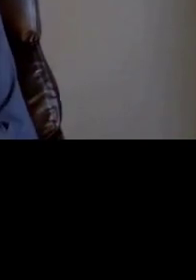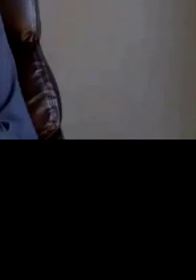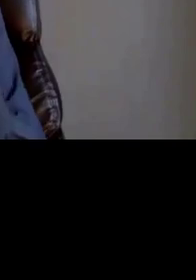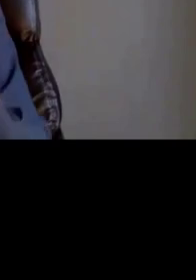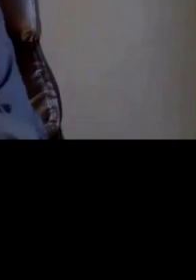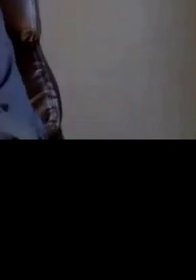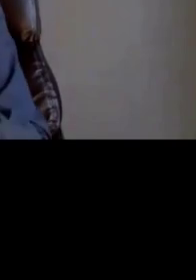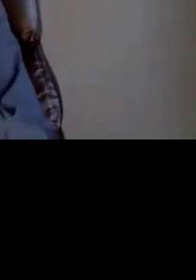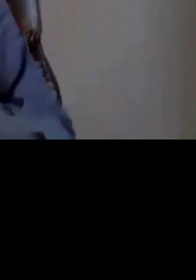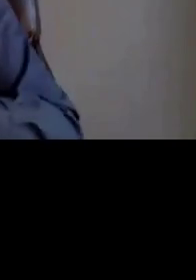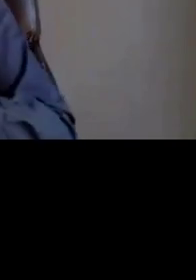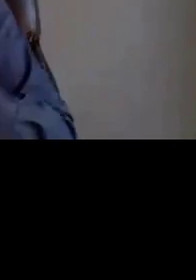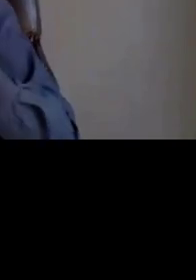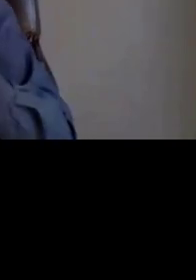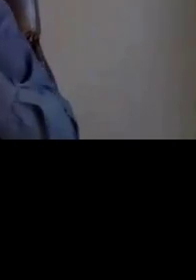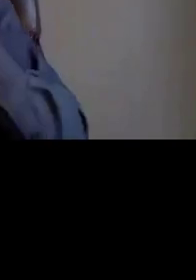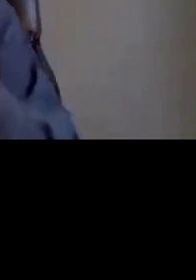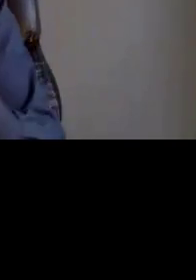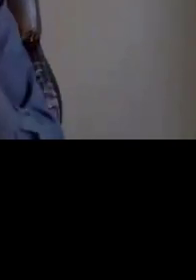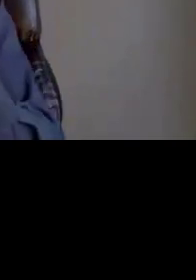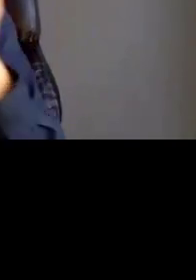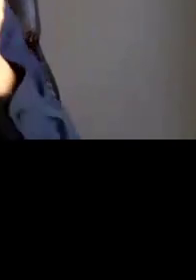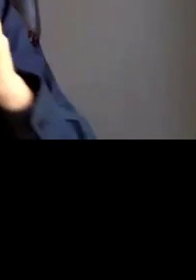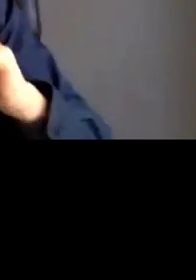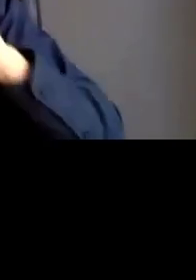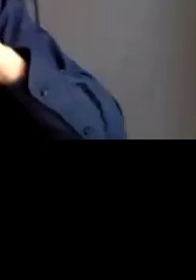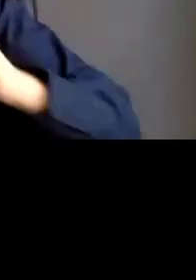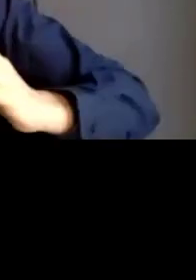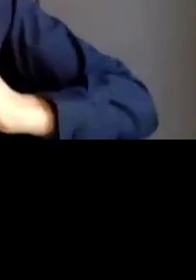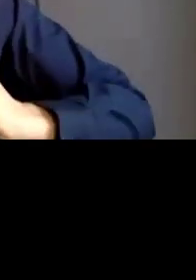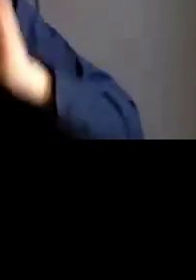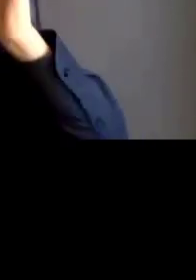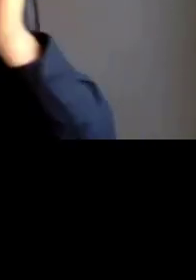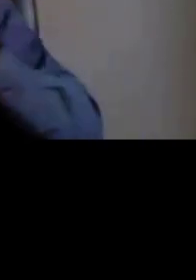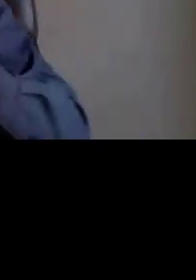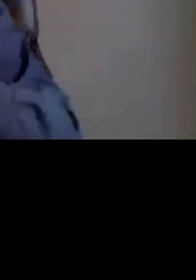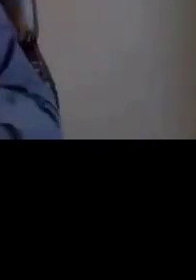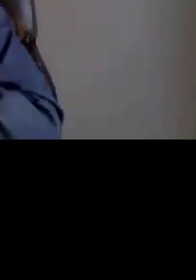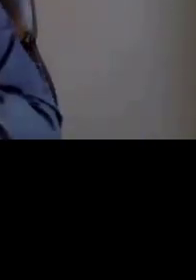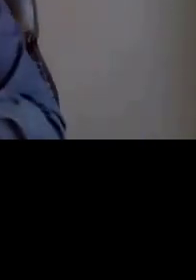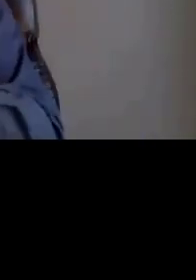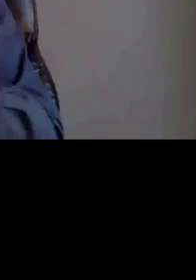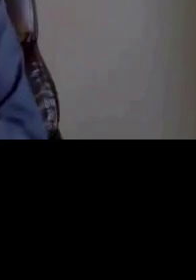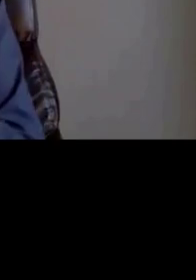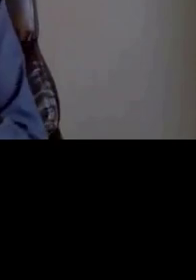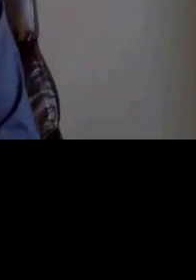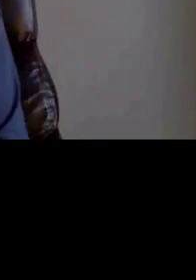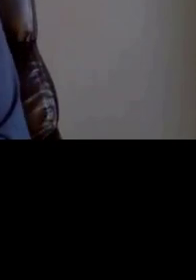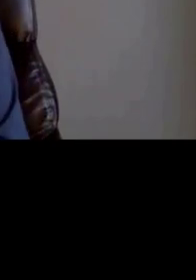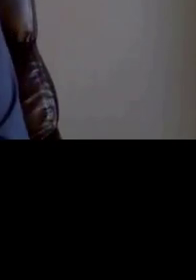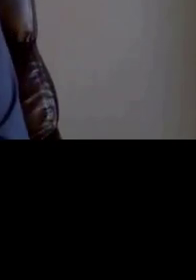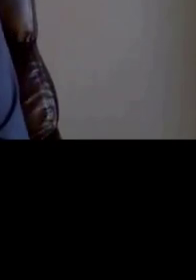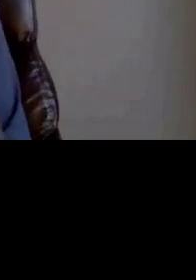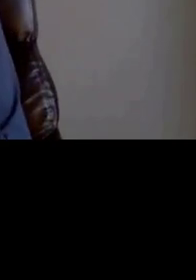time away from research to be family caretaker? Are there resources to jumpstart their careers?